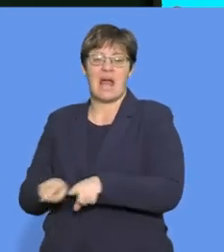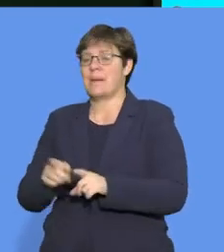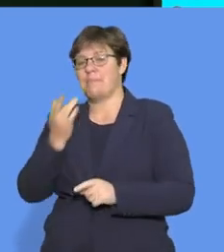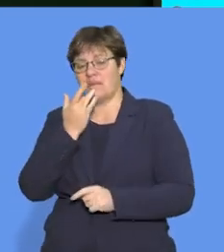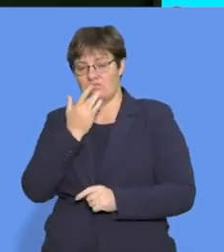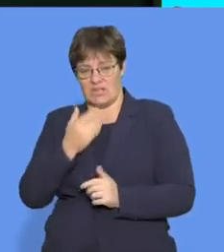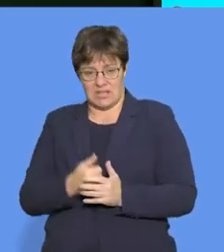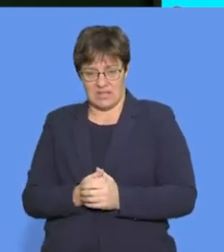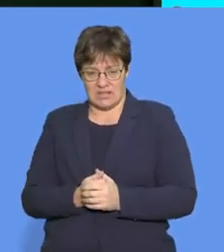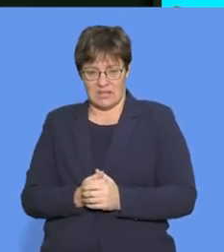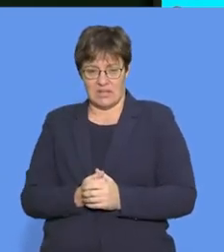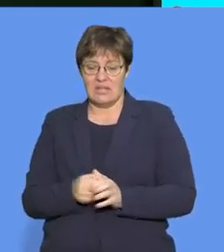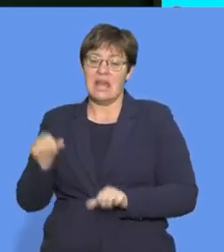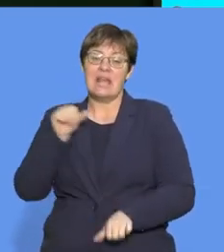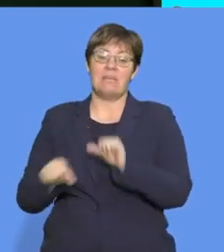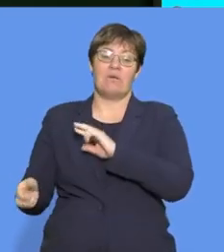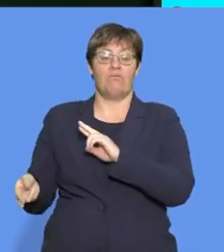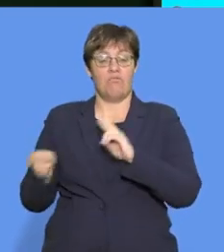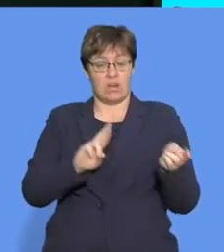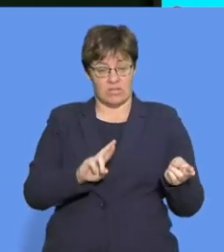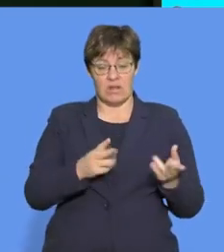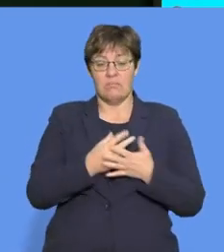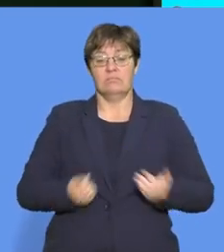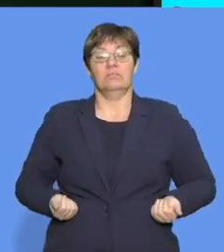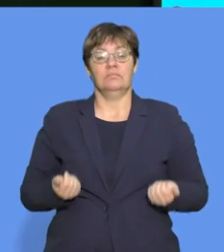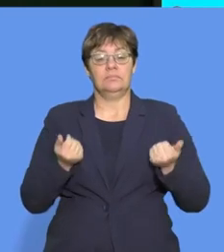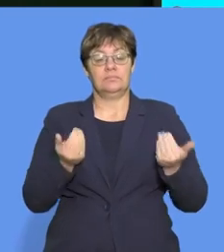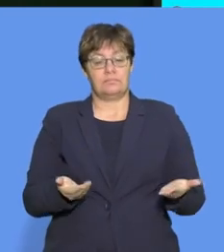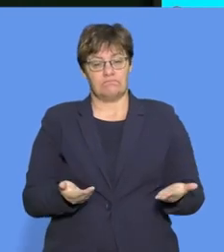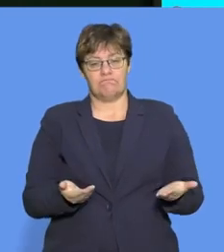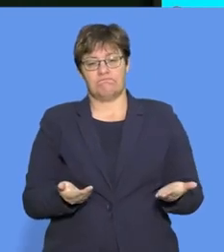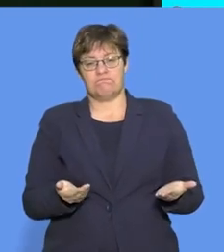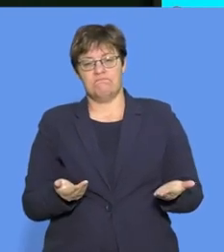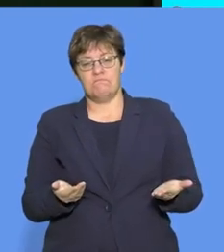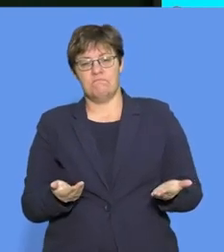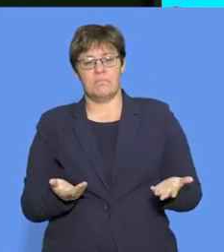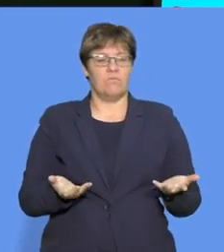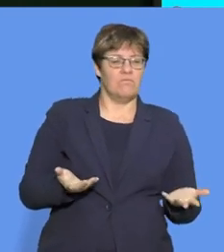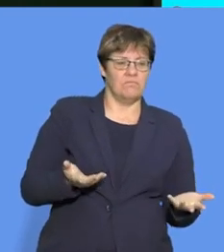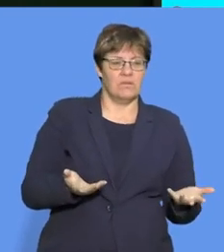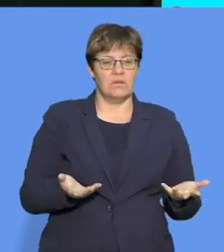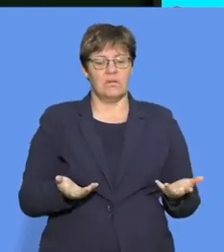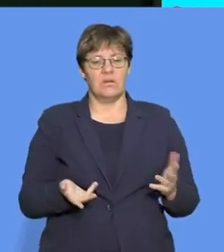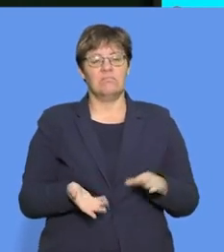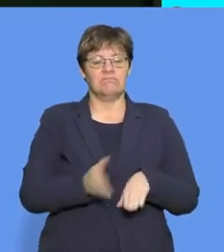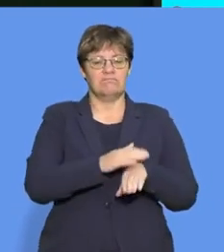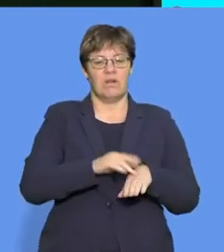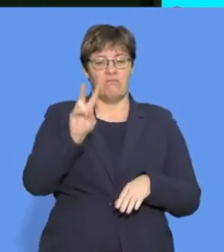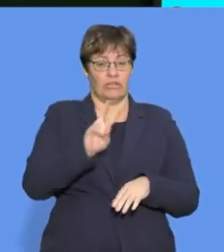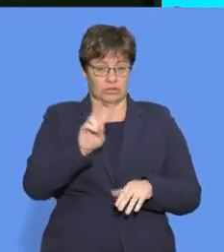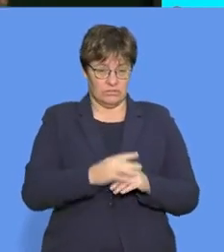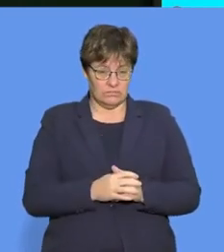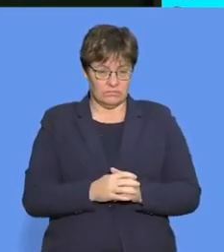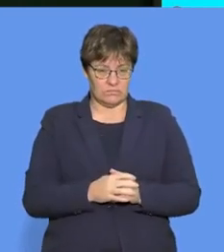battery. It is a chemical reaction that produces some sort of voltage for